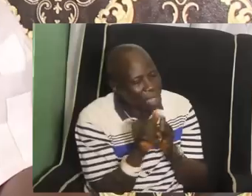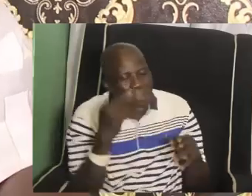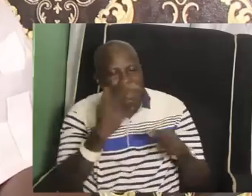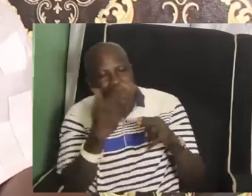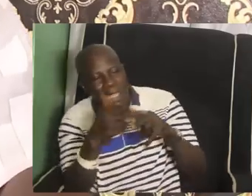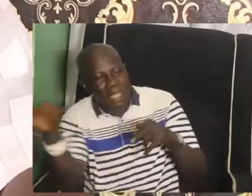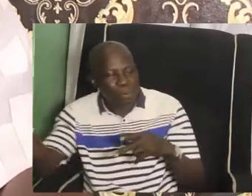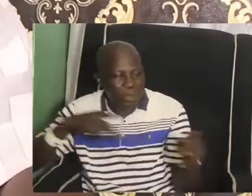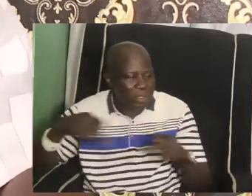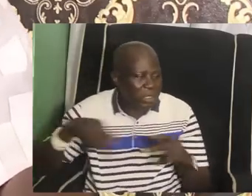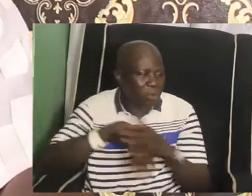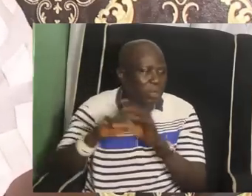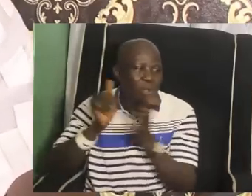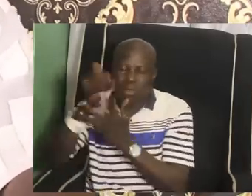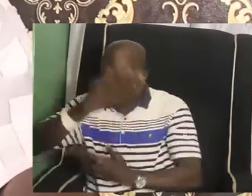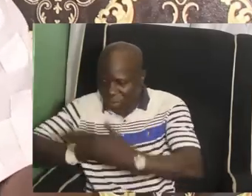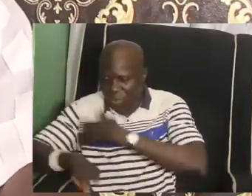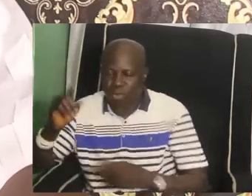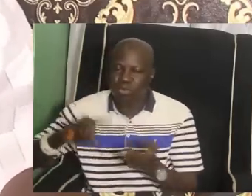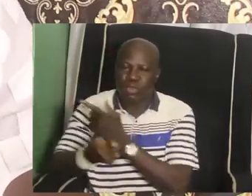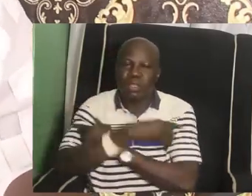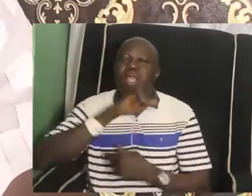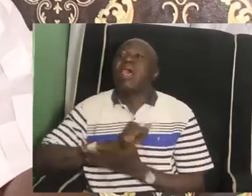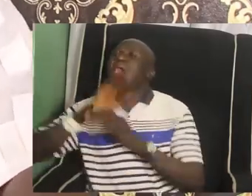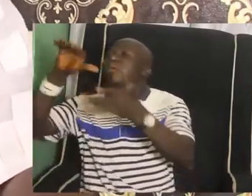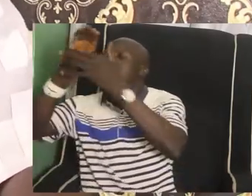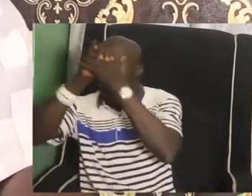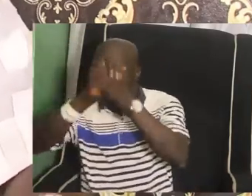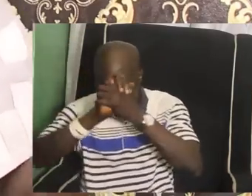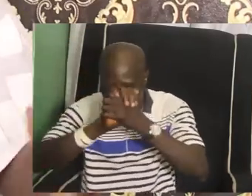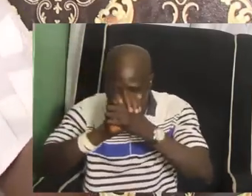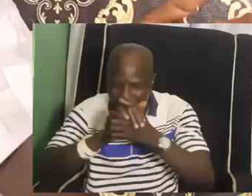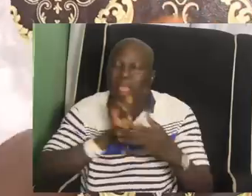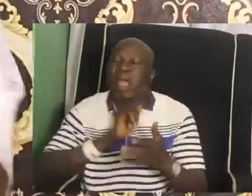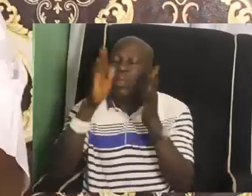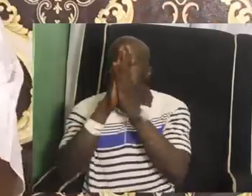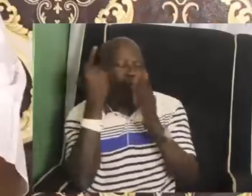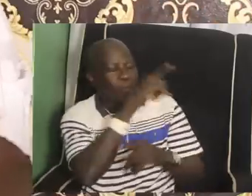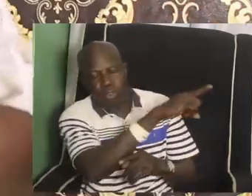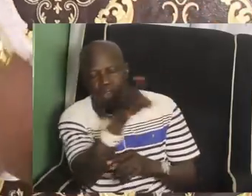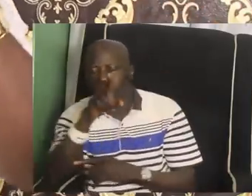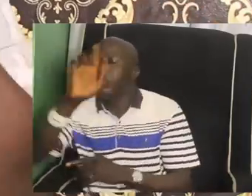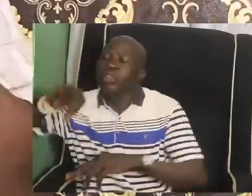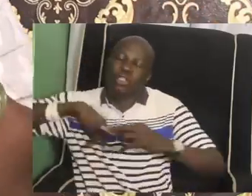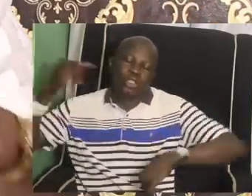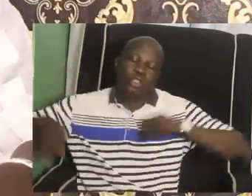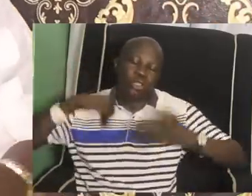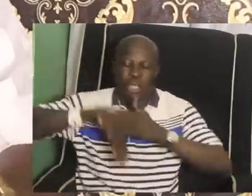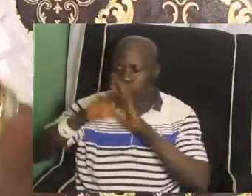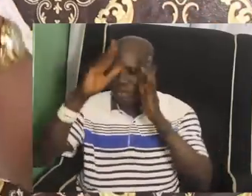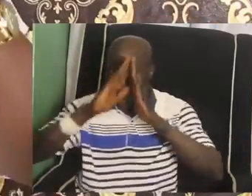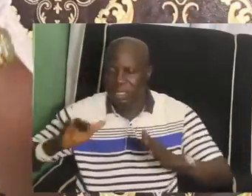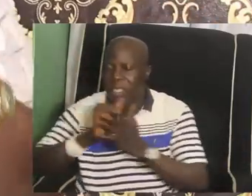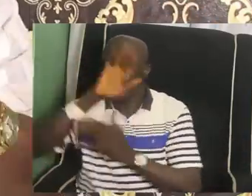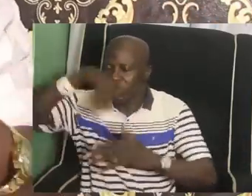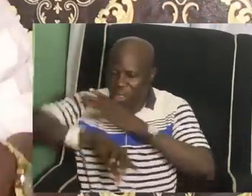ni. Eyin te n bi ma lo ni. Just so that be. E ku orire. Congratulations. I pray for you. Ayo ninu ile yen. Join that house.